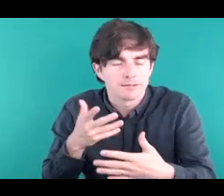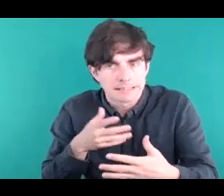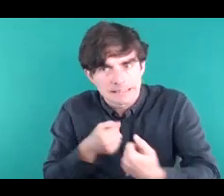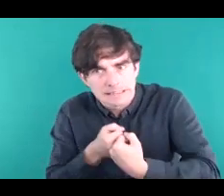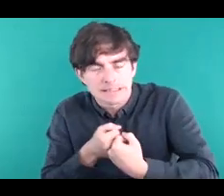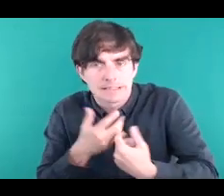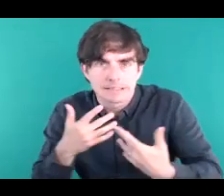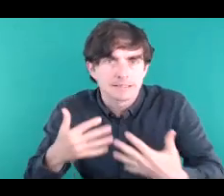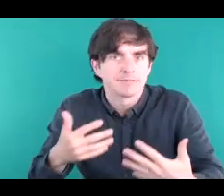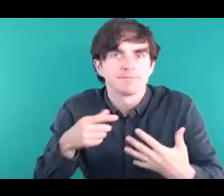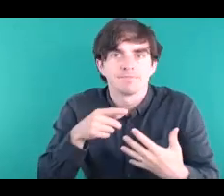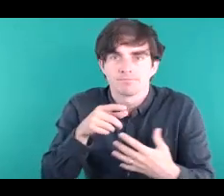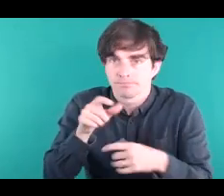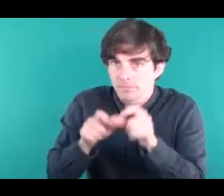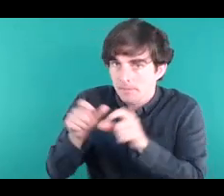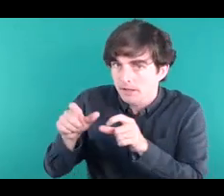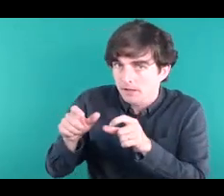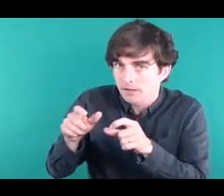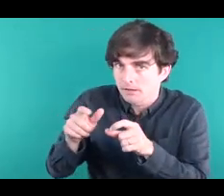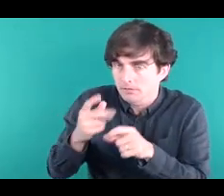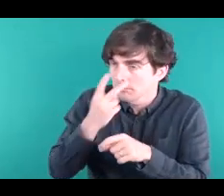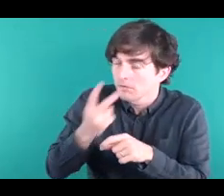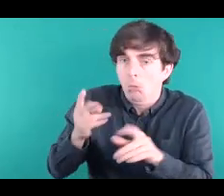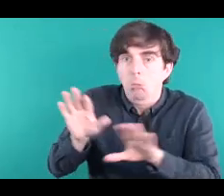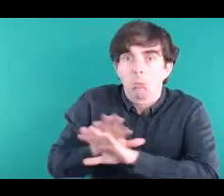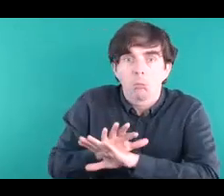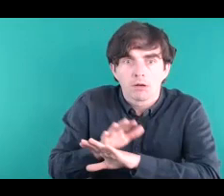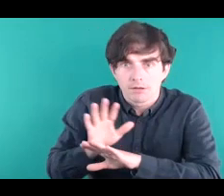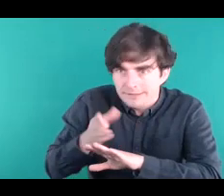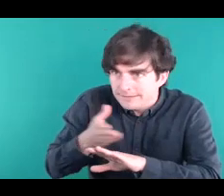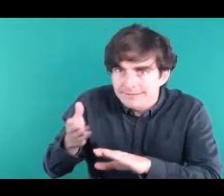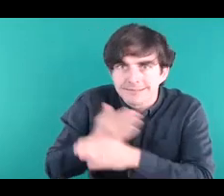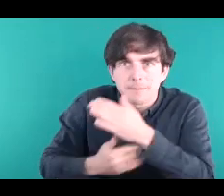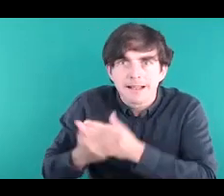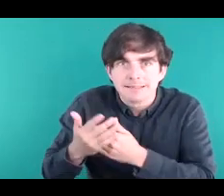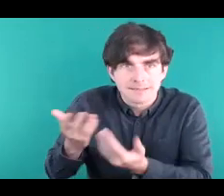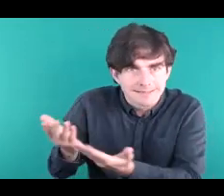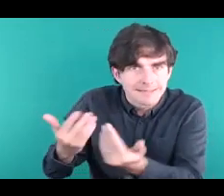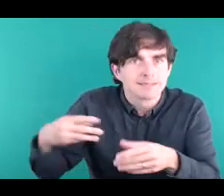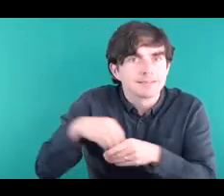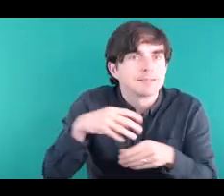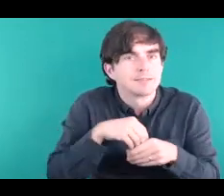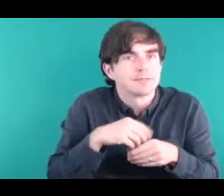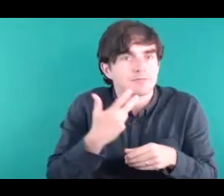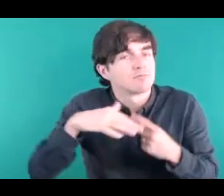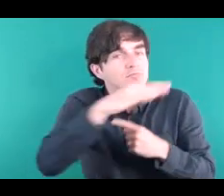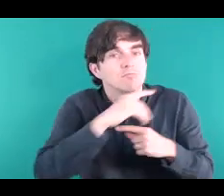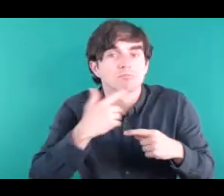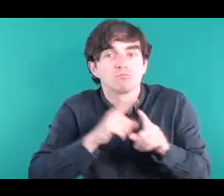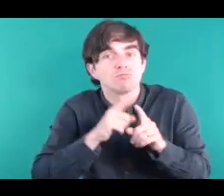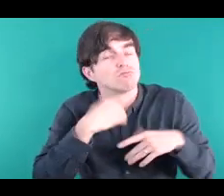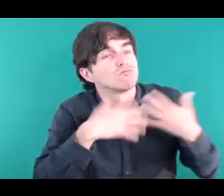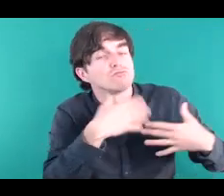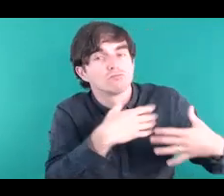also considerations around the complexity of disability, because we know its definition is very dynamic,